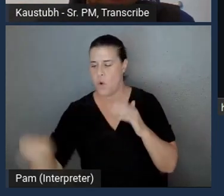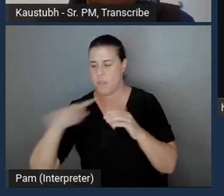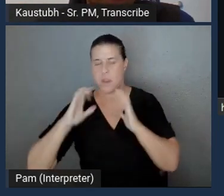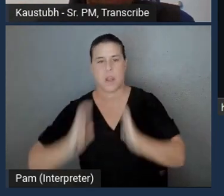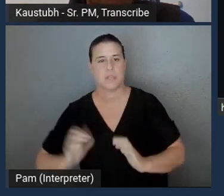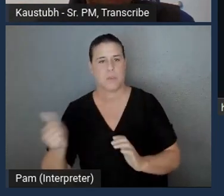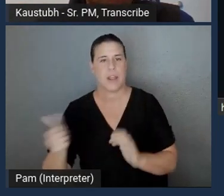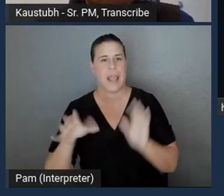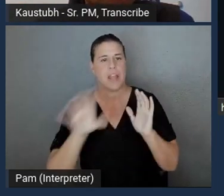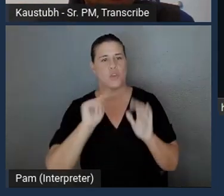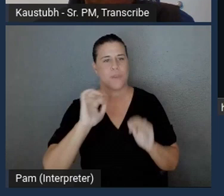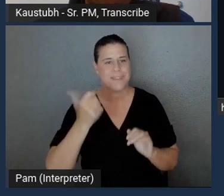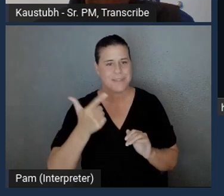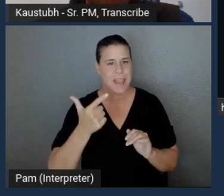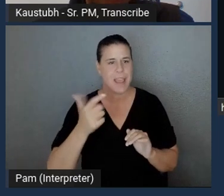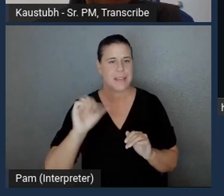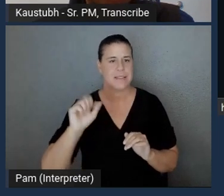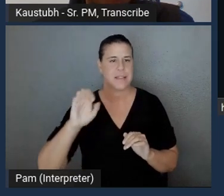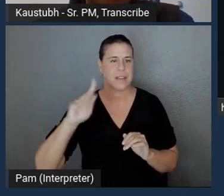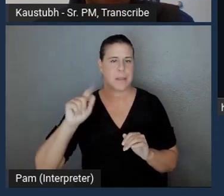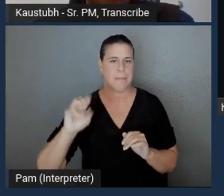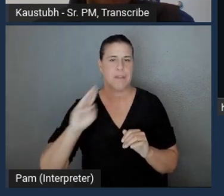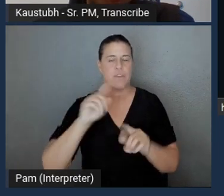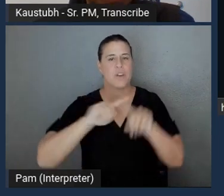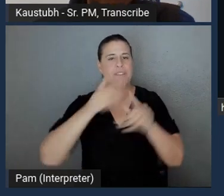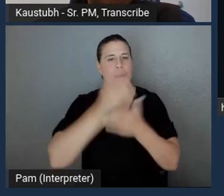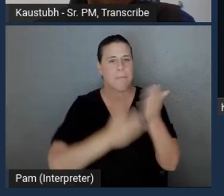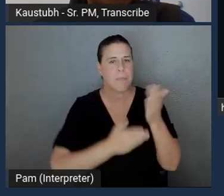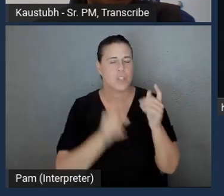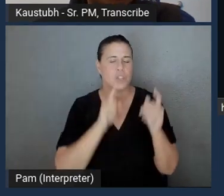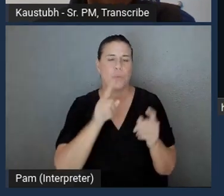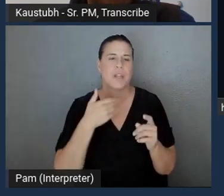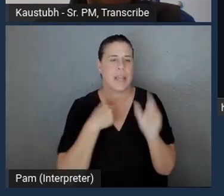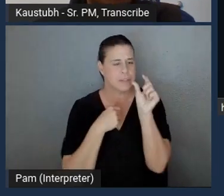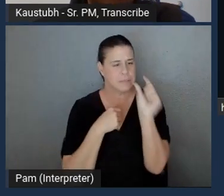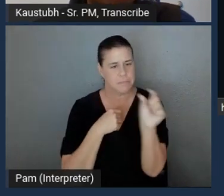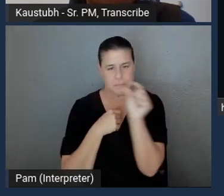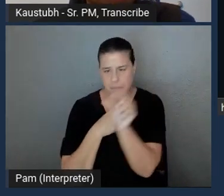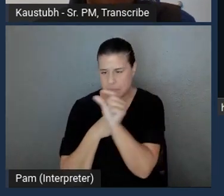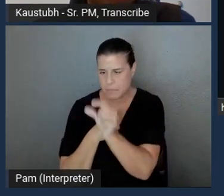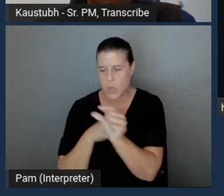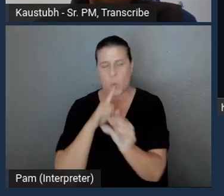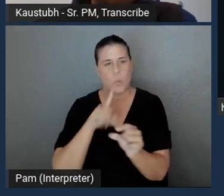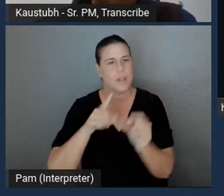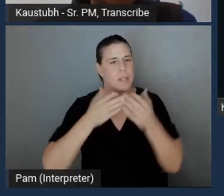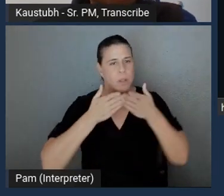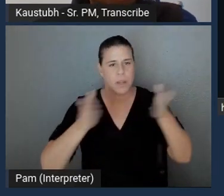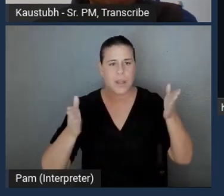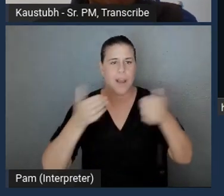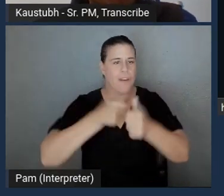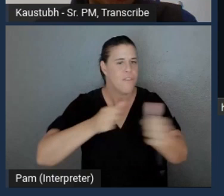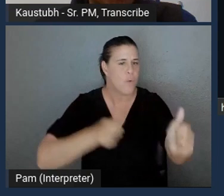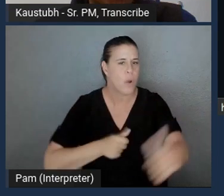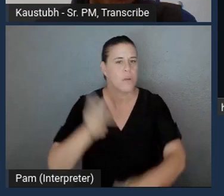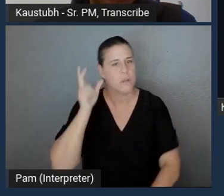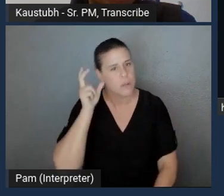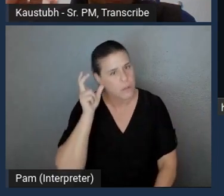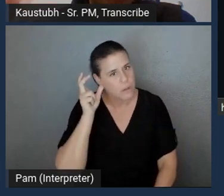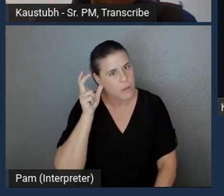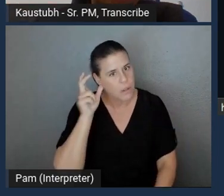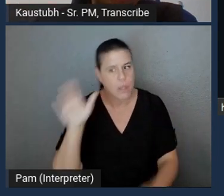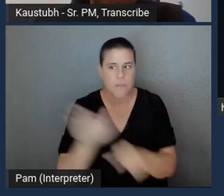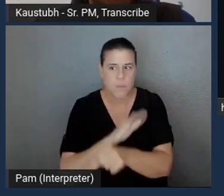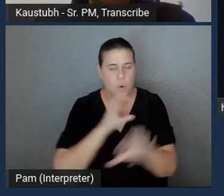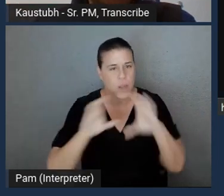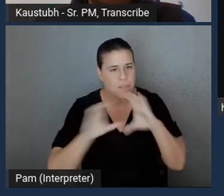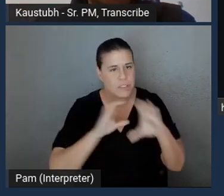can tag sentiment for different sections of the call. So it really helps you sort of avoid having to listen to the entire conversation. You can